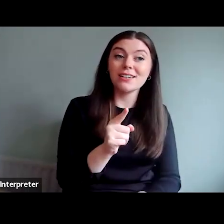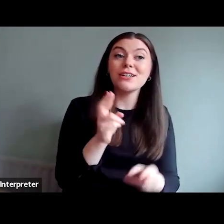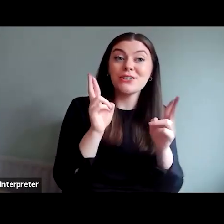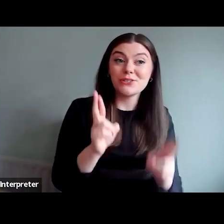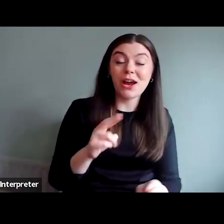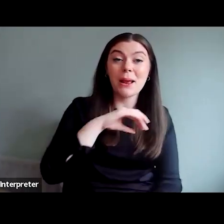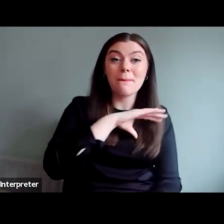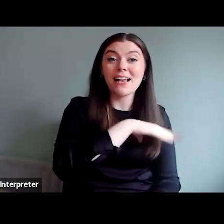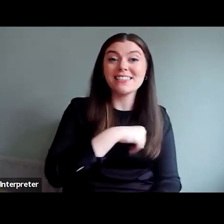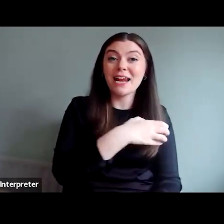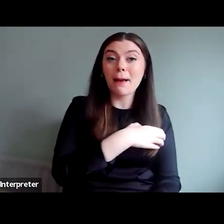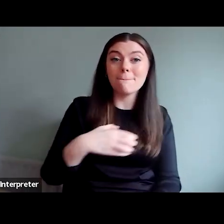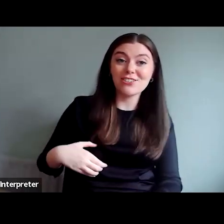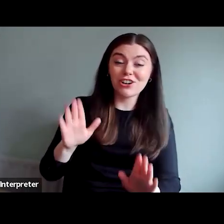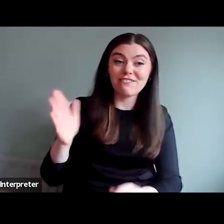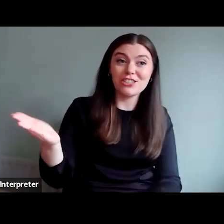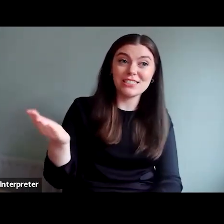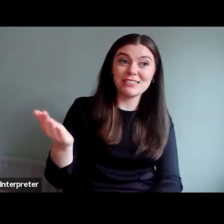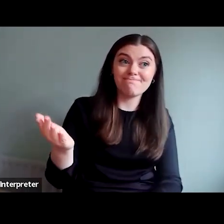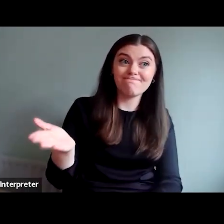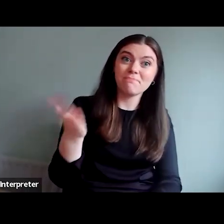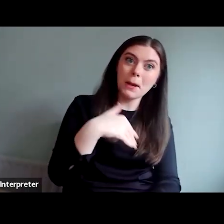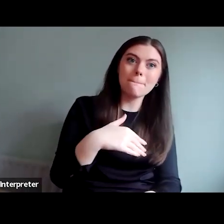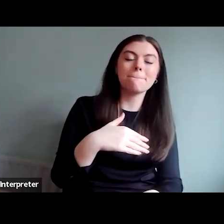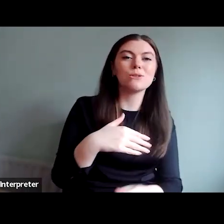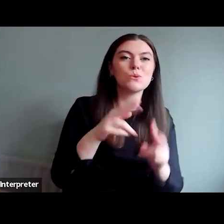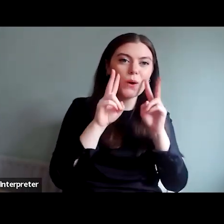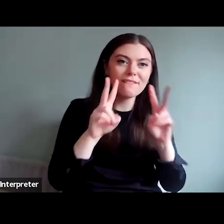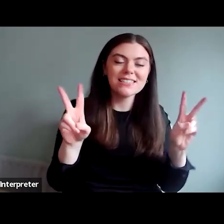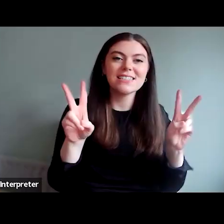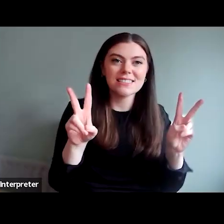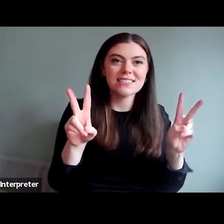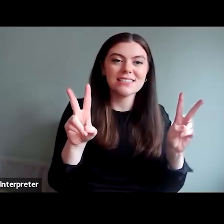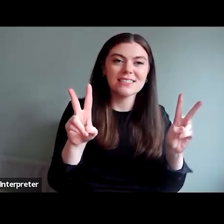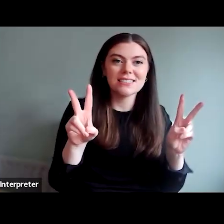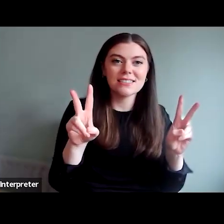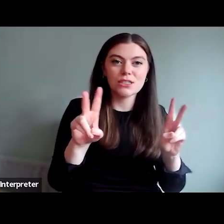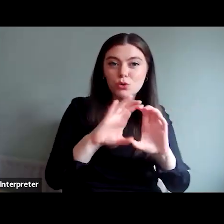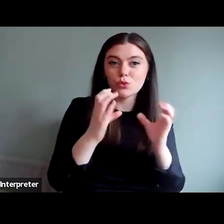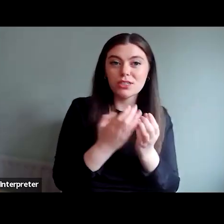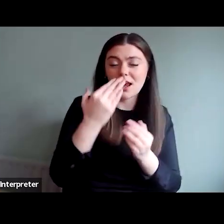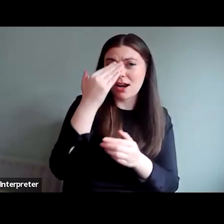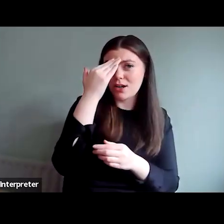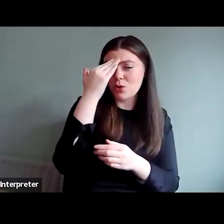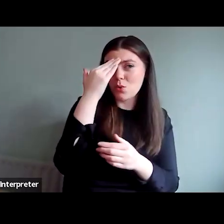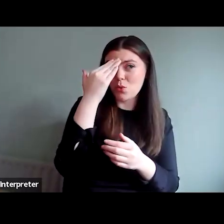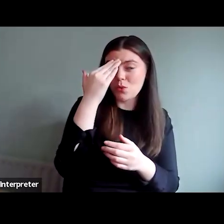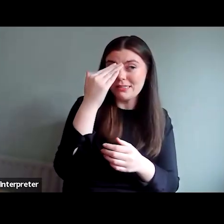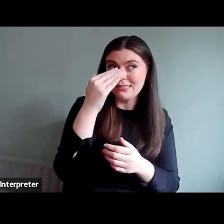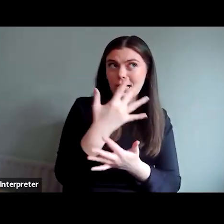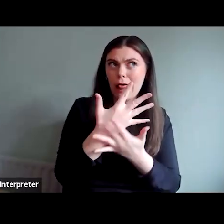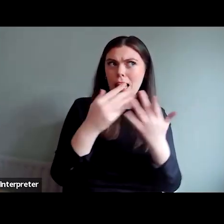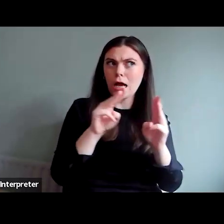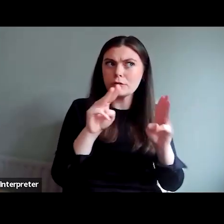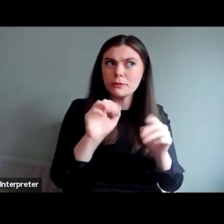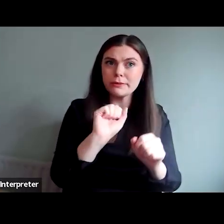ambassador came and visited the community, and I know that there might be a whole range of opinions that people might